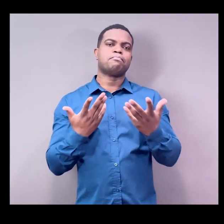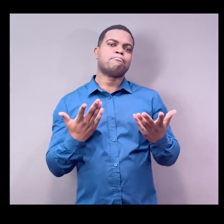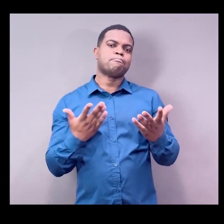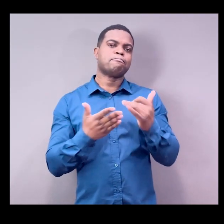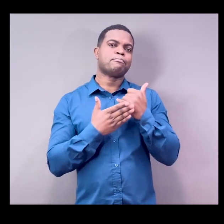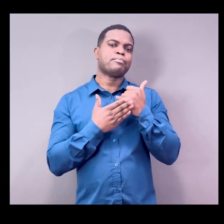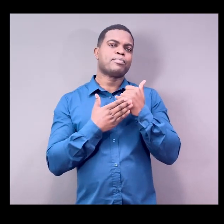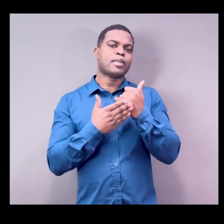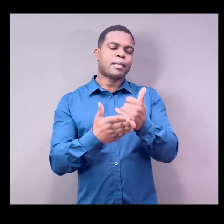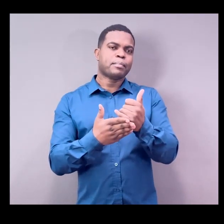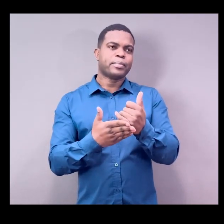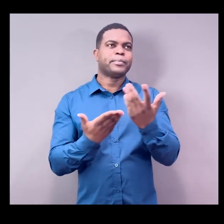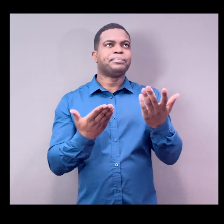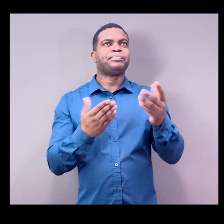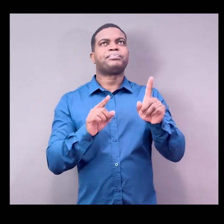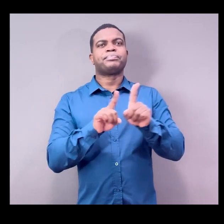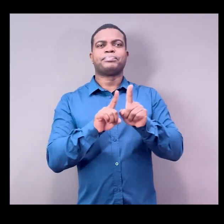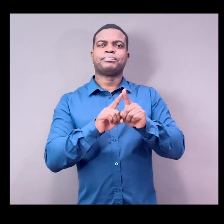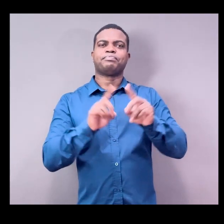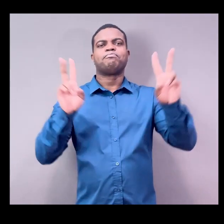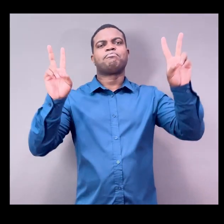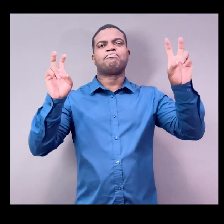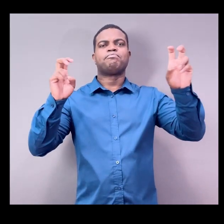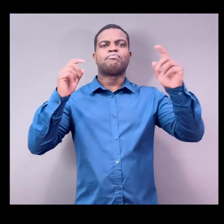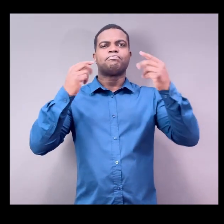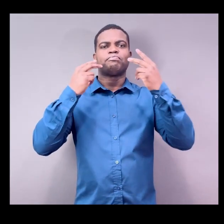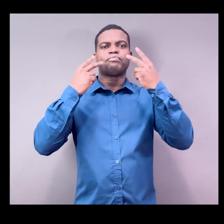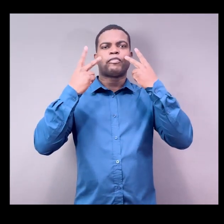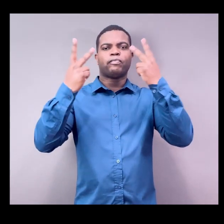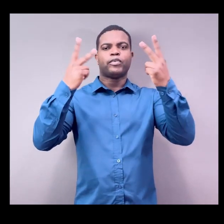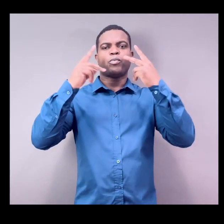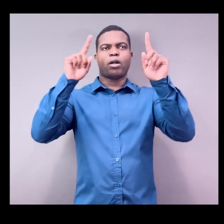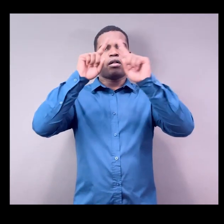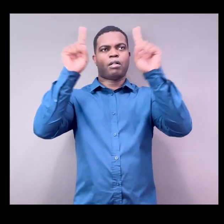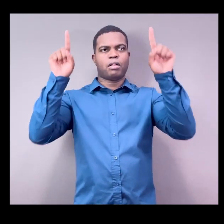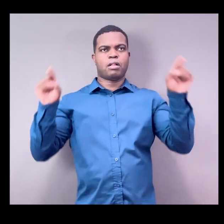matrix. SWOT matrix is